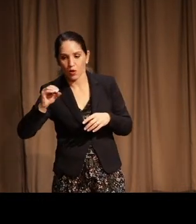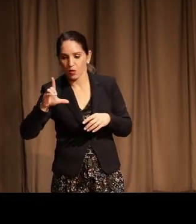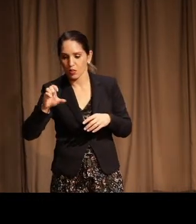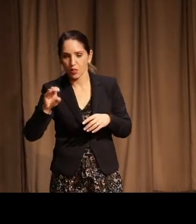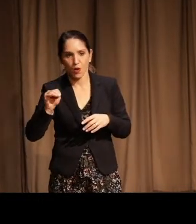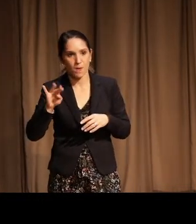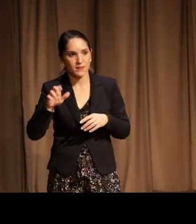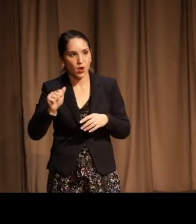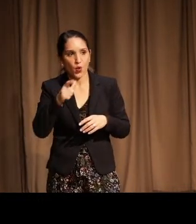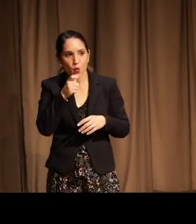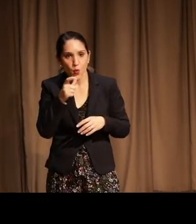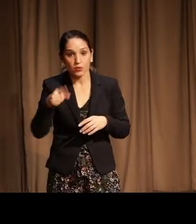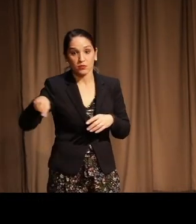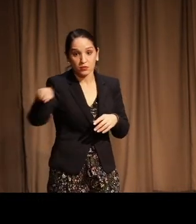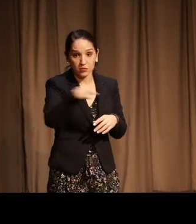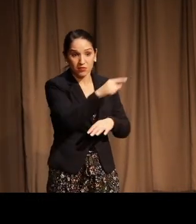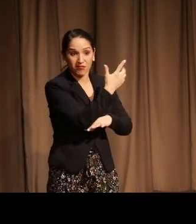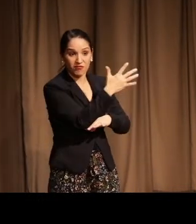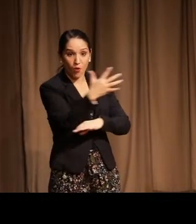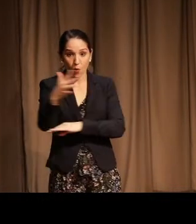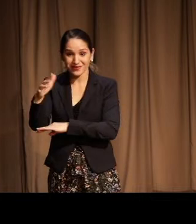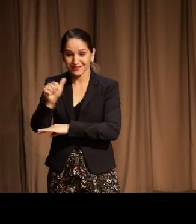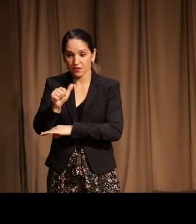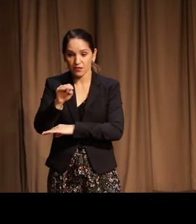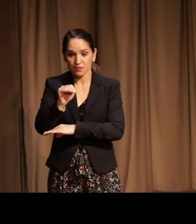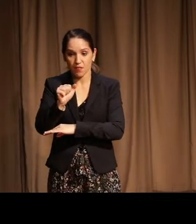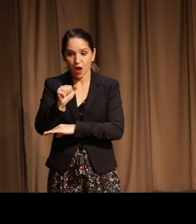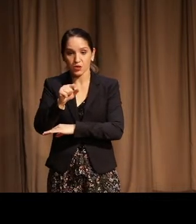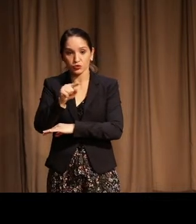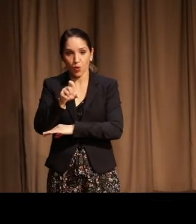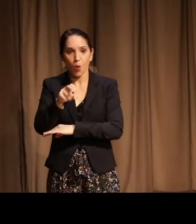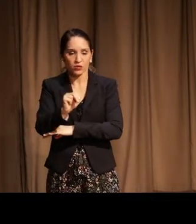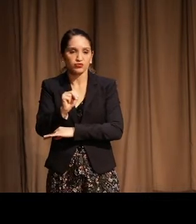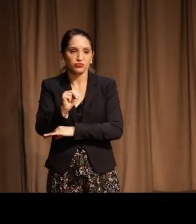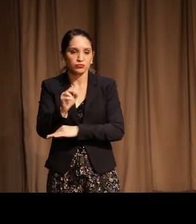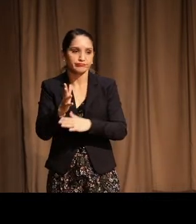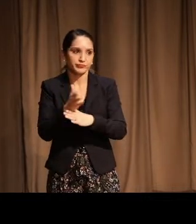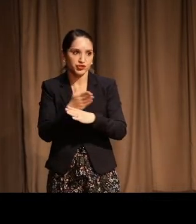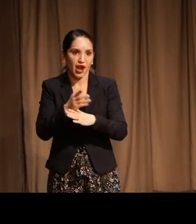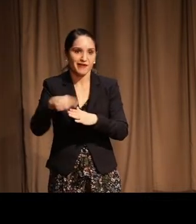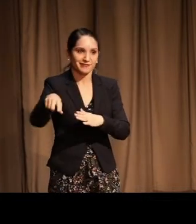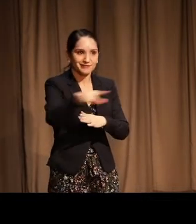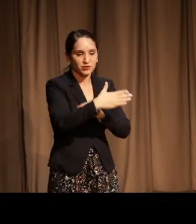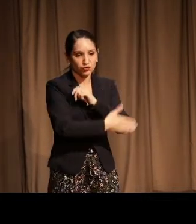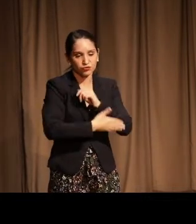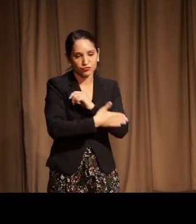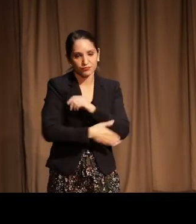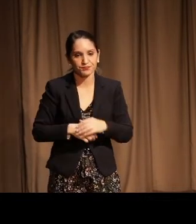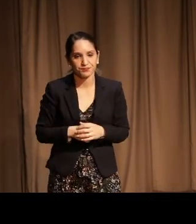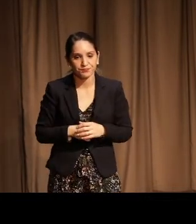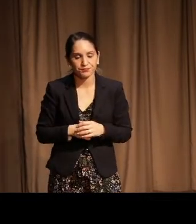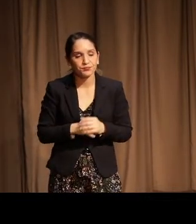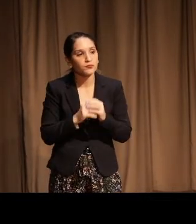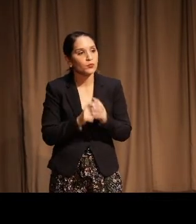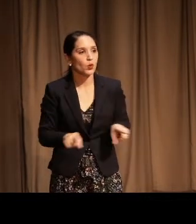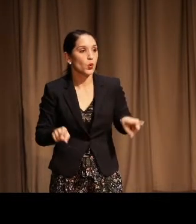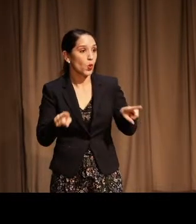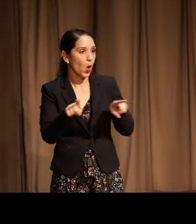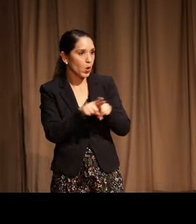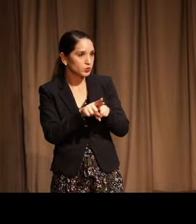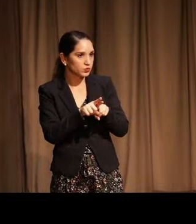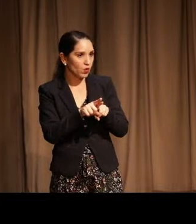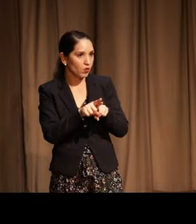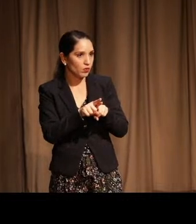Well, and my main interest in painting is always like materialize the